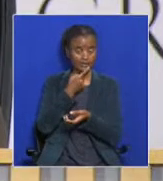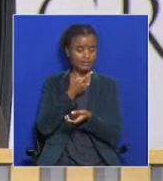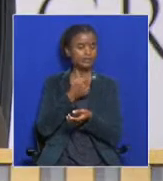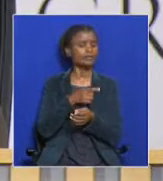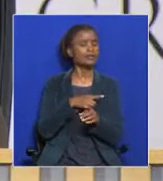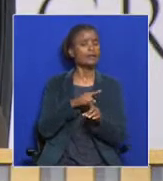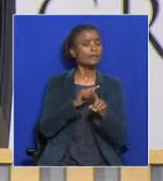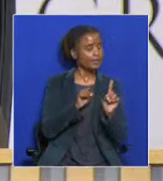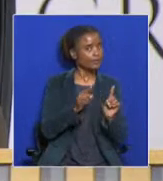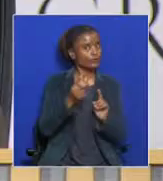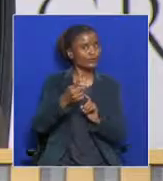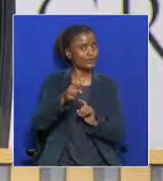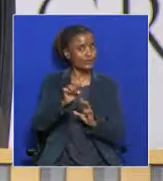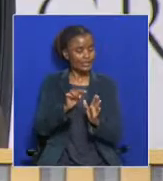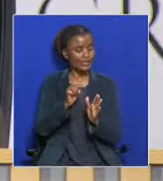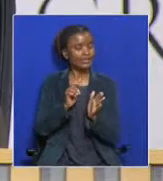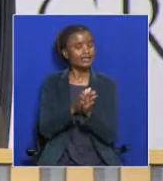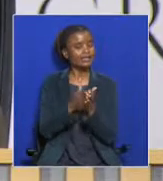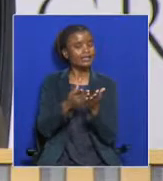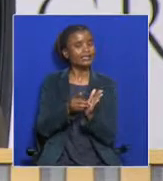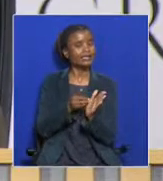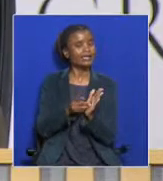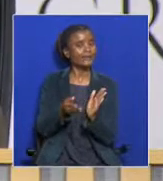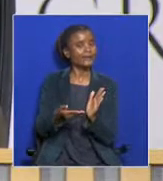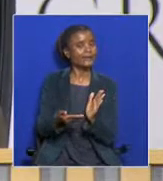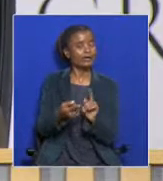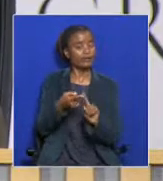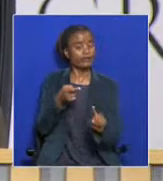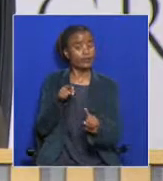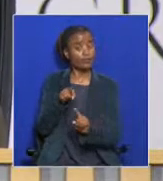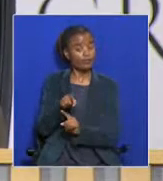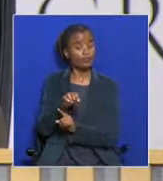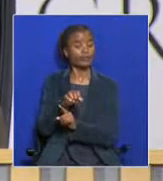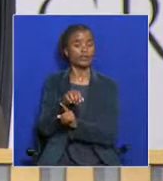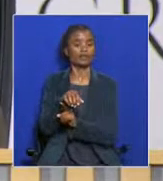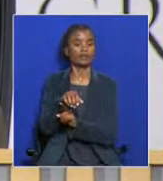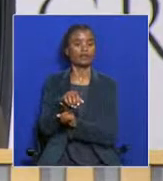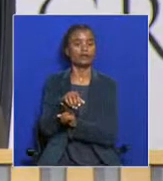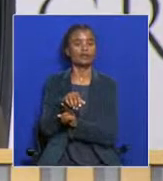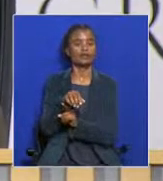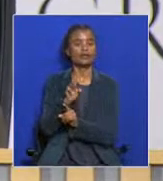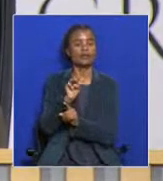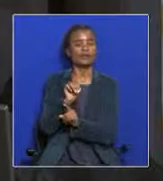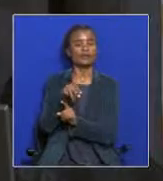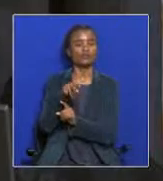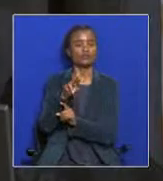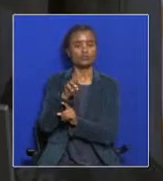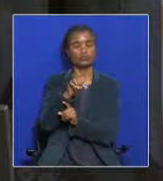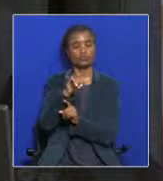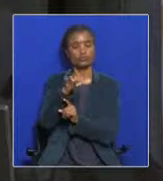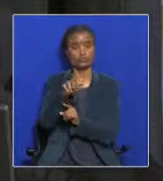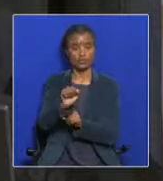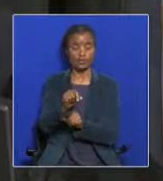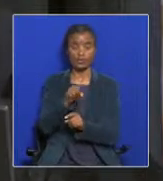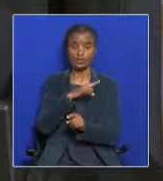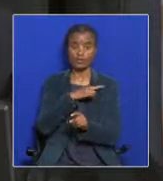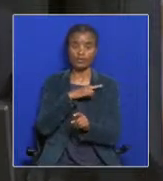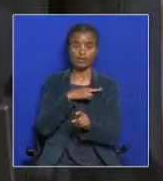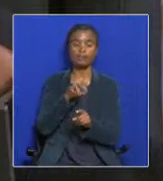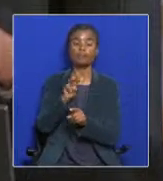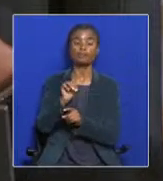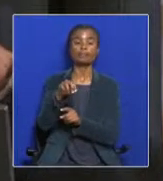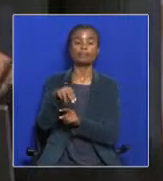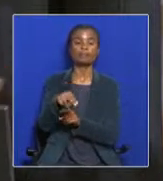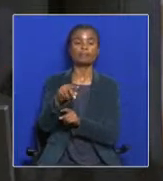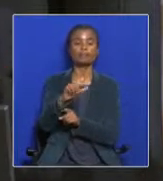that Perumal was asked and he refused. It appears later on in statements, yet again, it's a later justification.